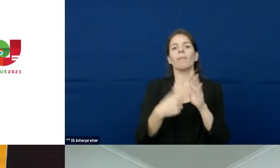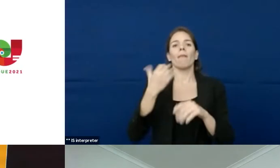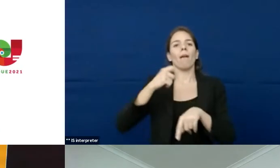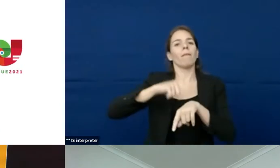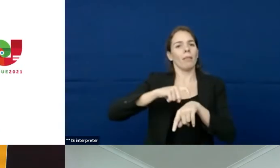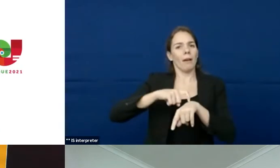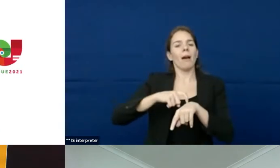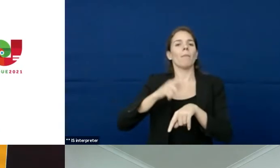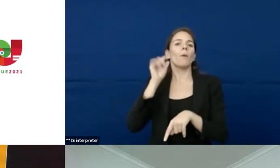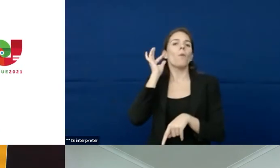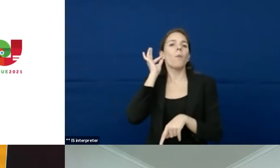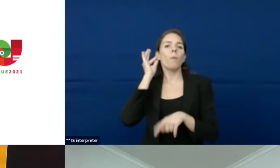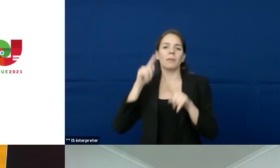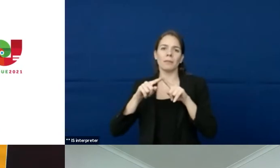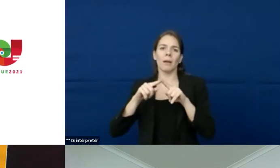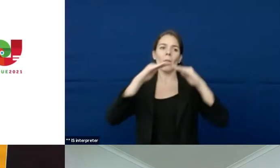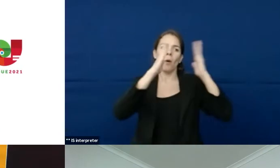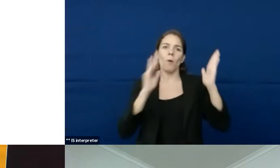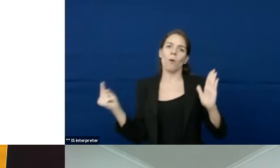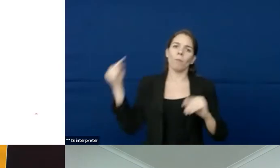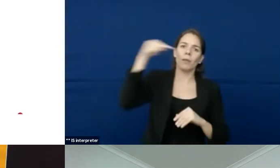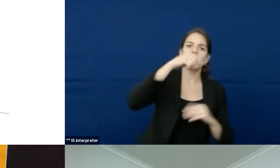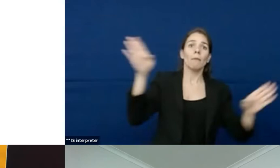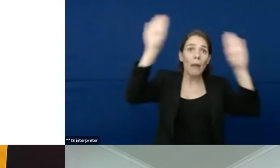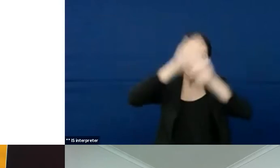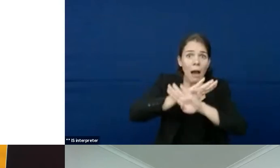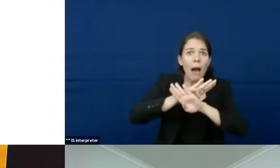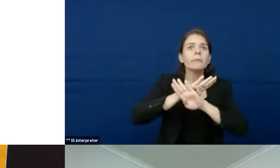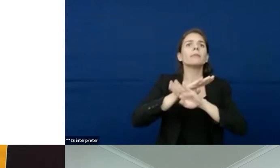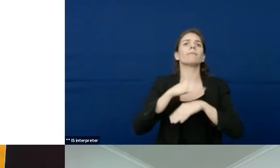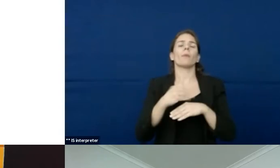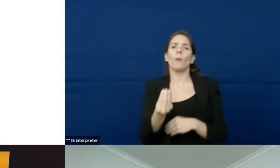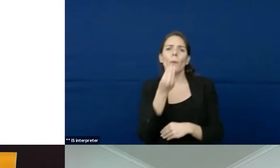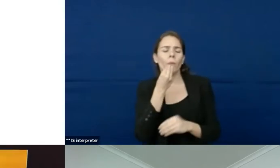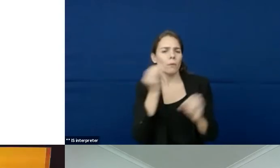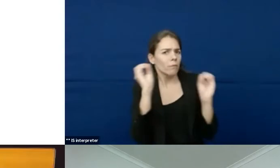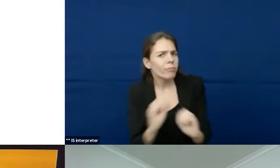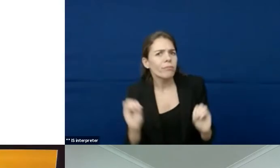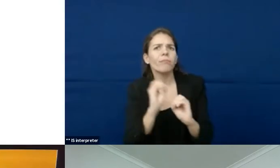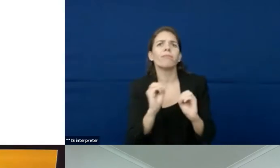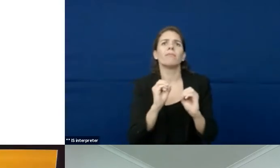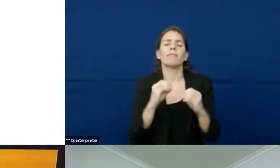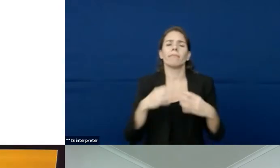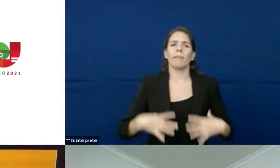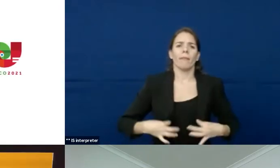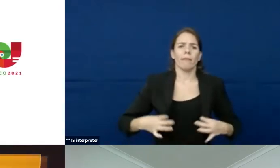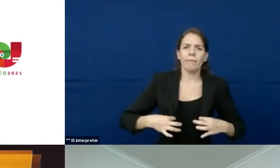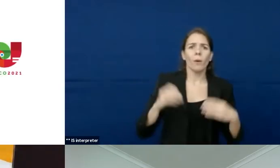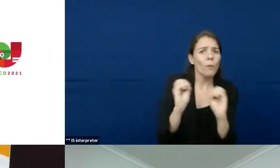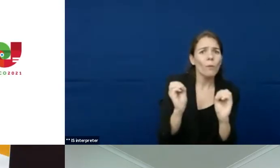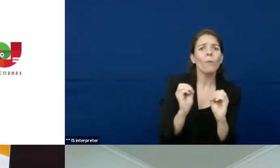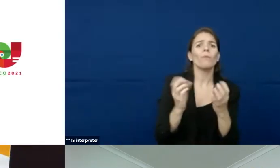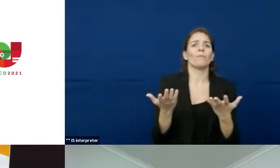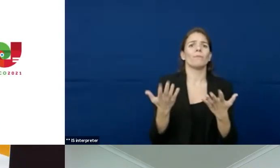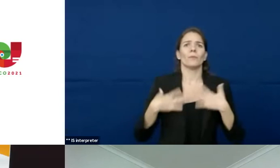have protocols for delivering the best care and referral mechanisms that ensure that we